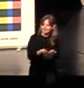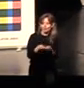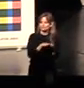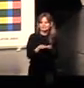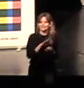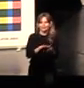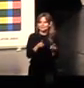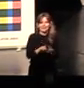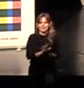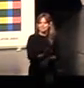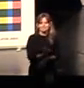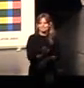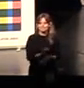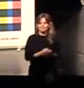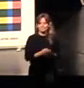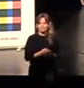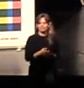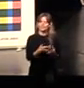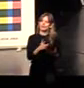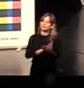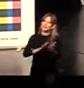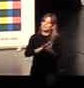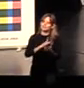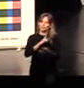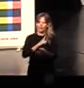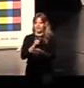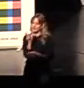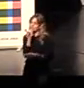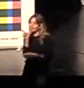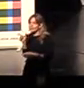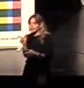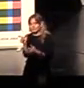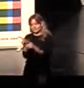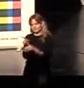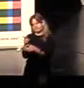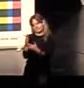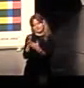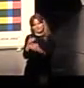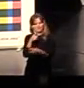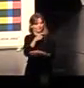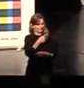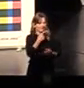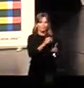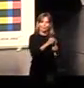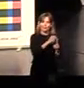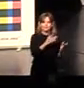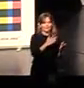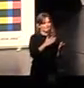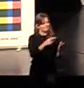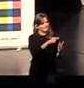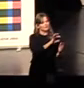en dat x play is waarden popularity op de term is wie weet het de reis of extreme